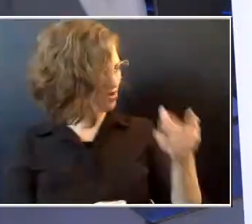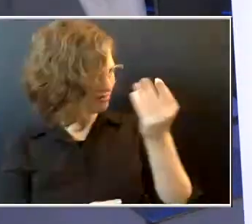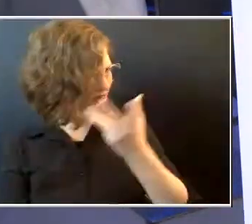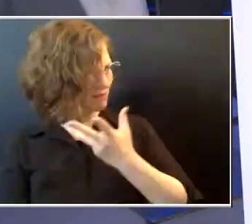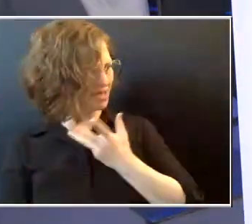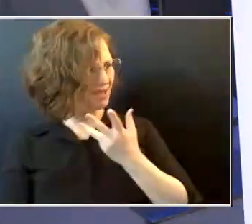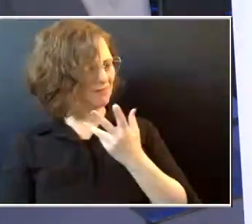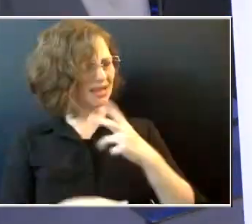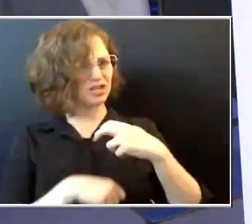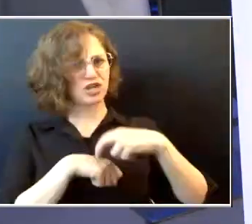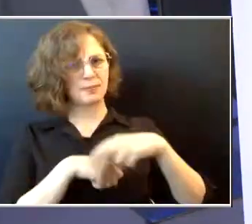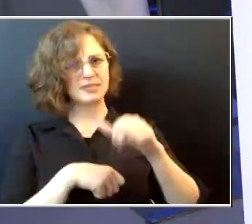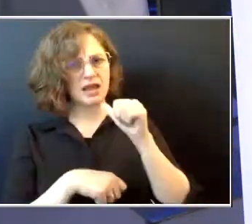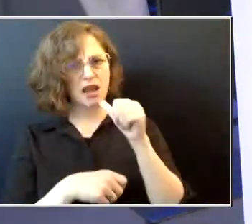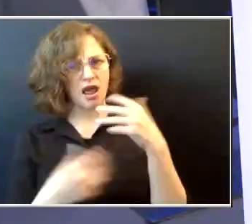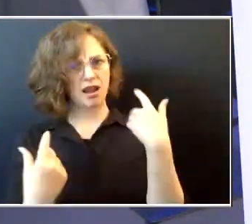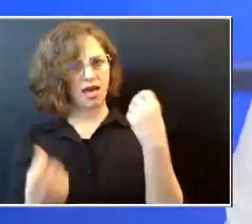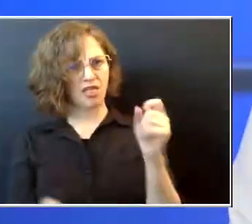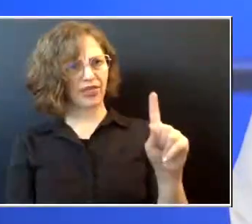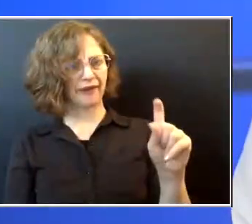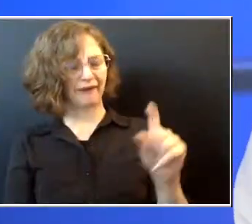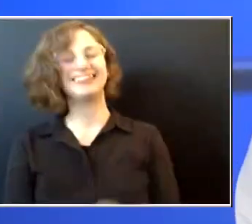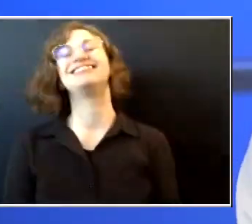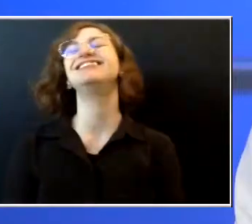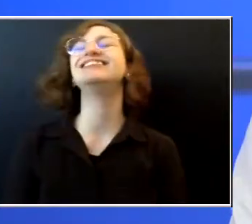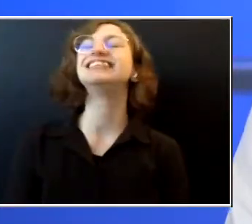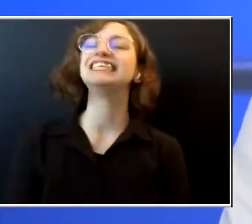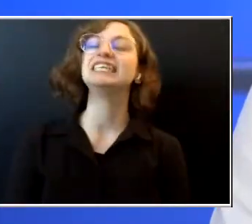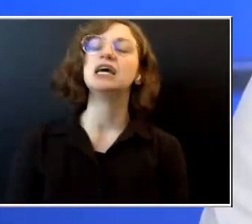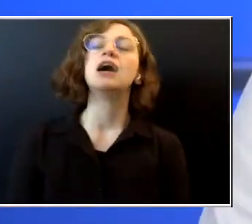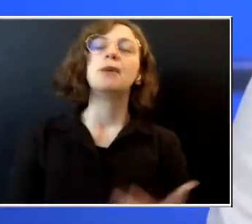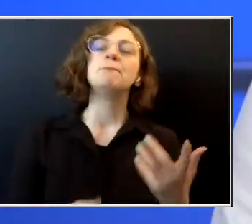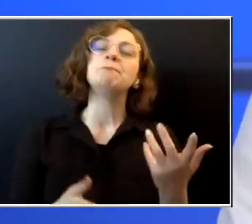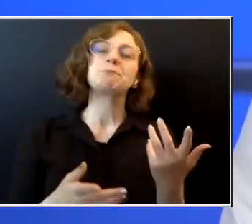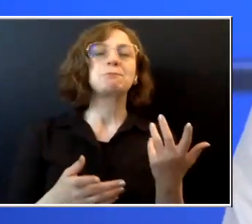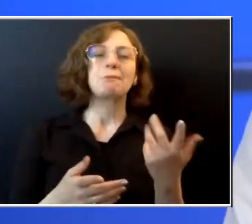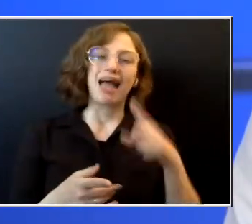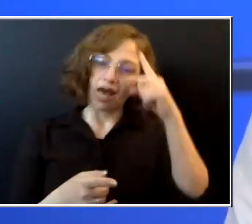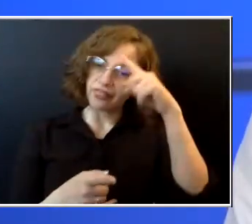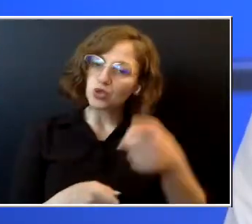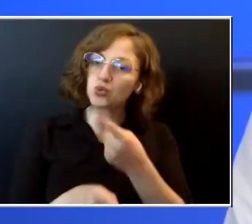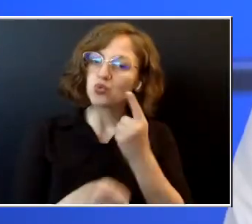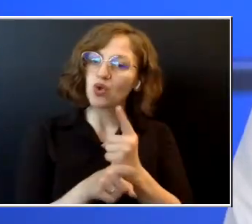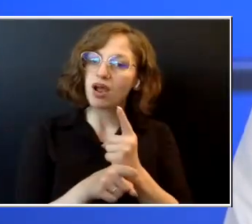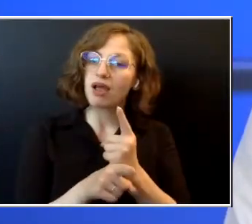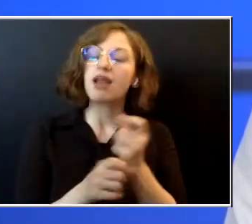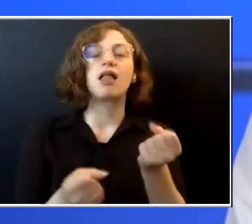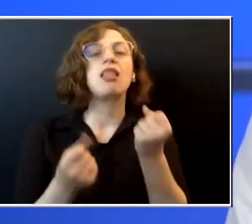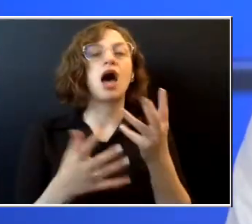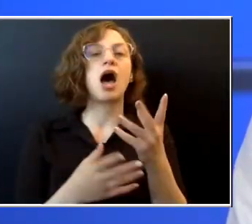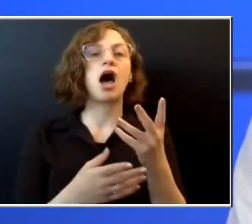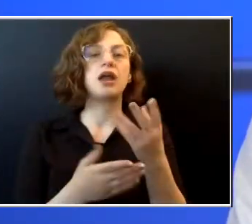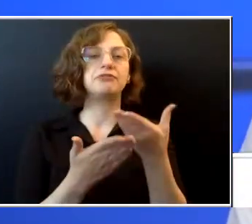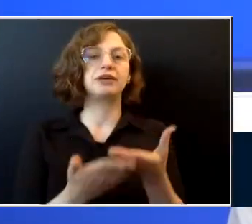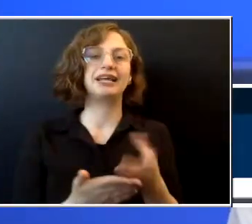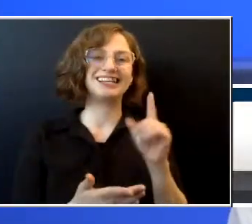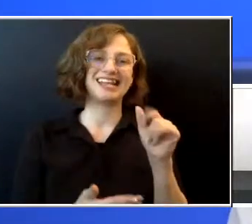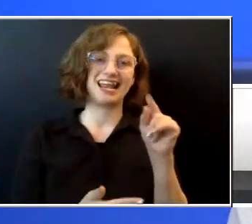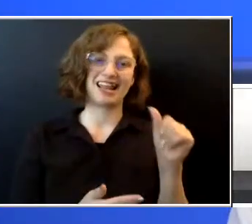chip industry is lobbying. But yeah, I think you're right. I think a lot of the data on drinking